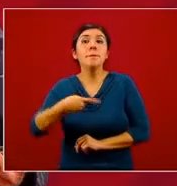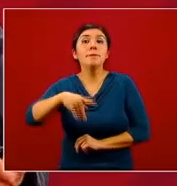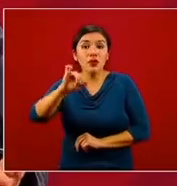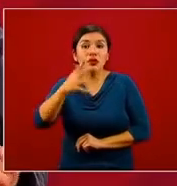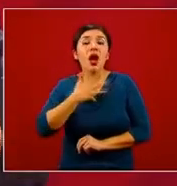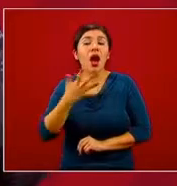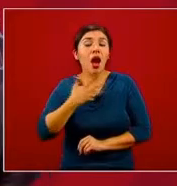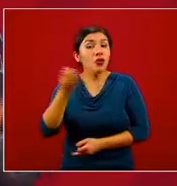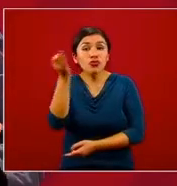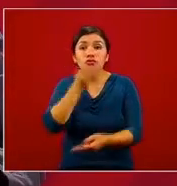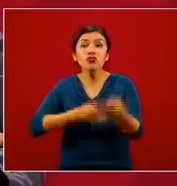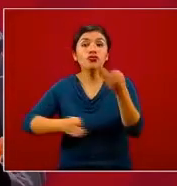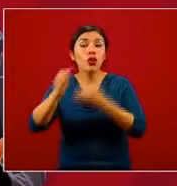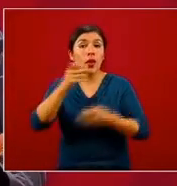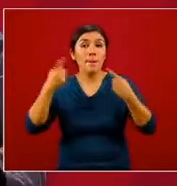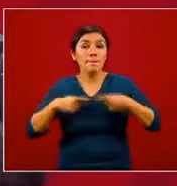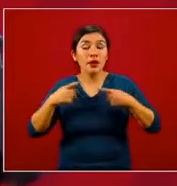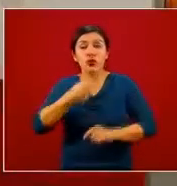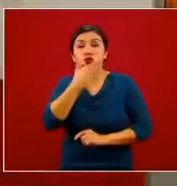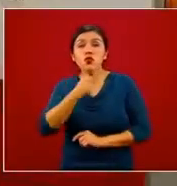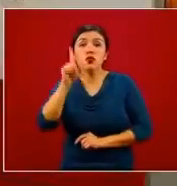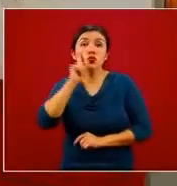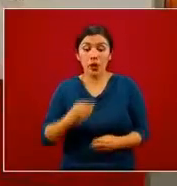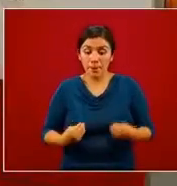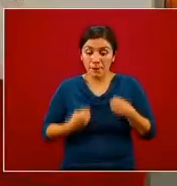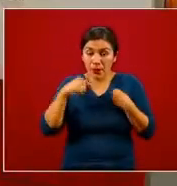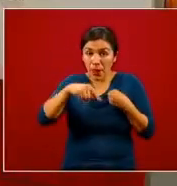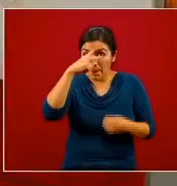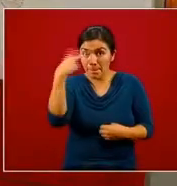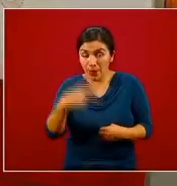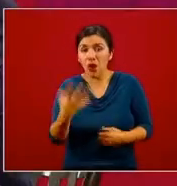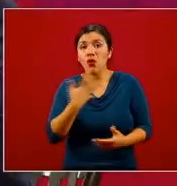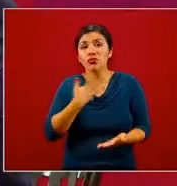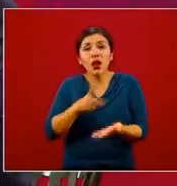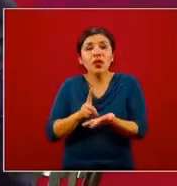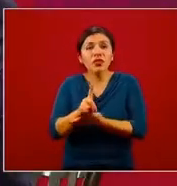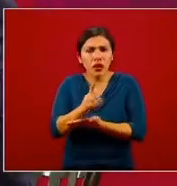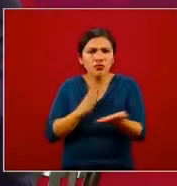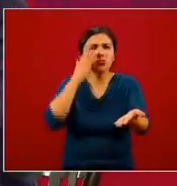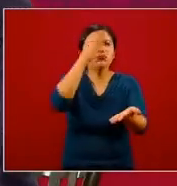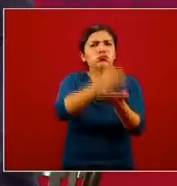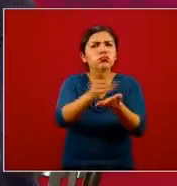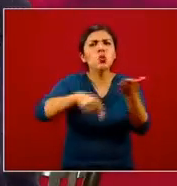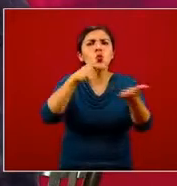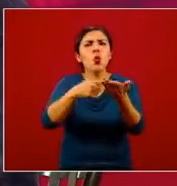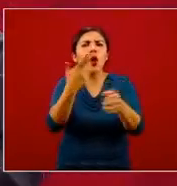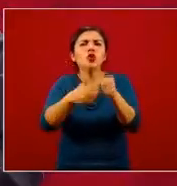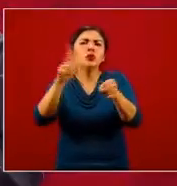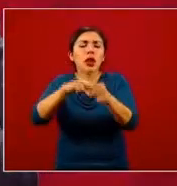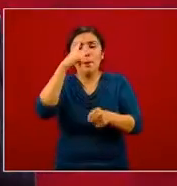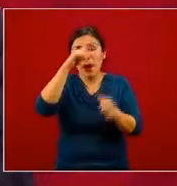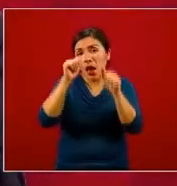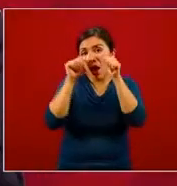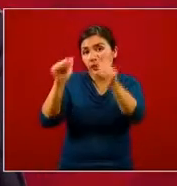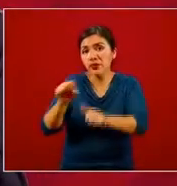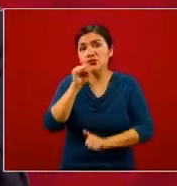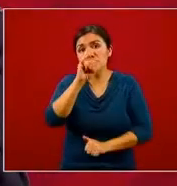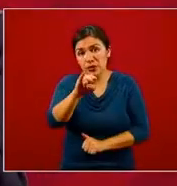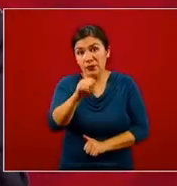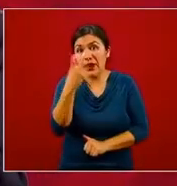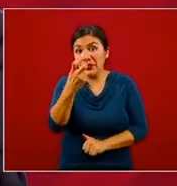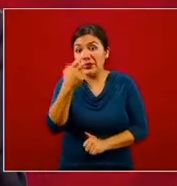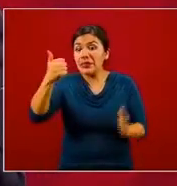to health care. They don't need any specific ID or credentials. So that isn't needed